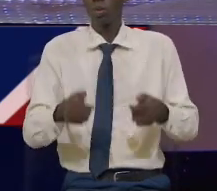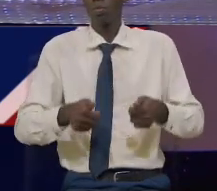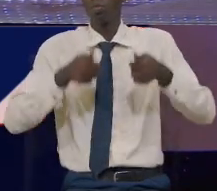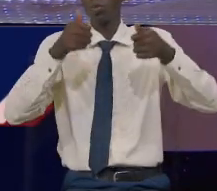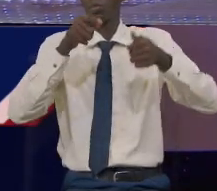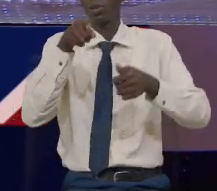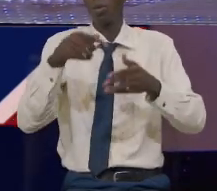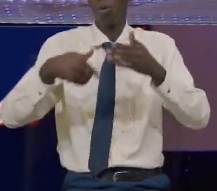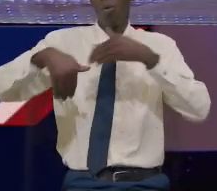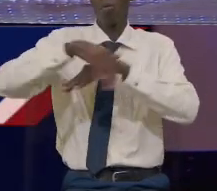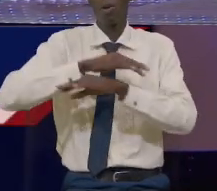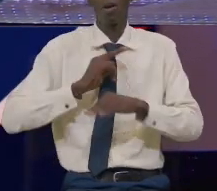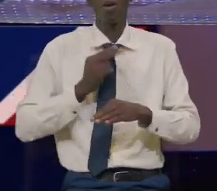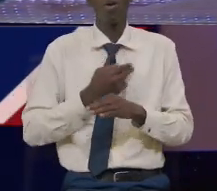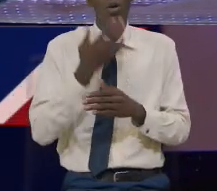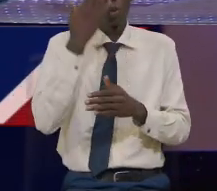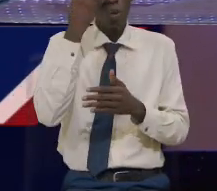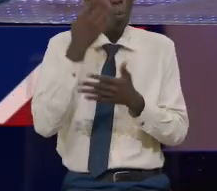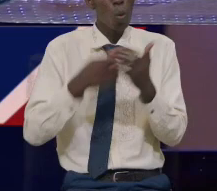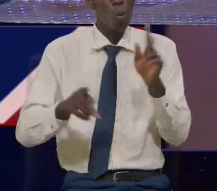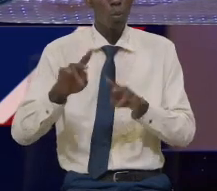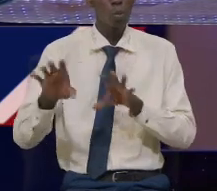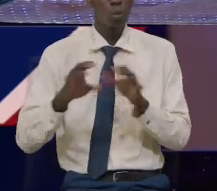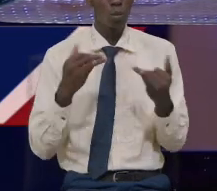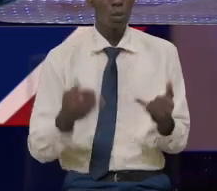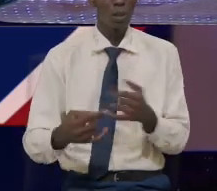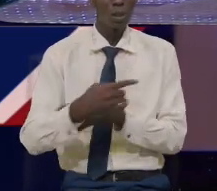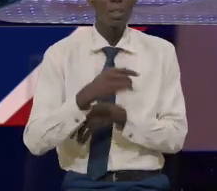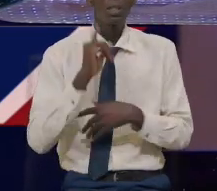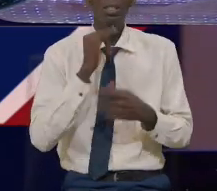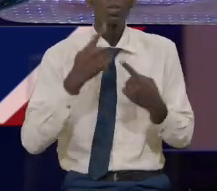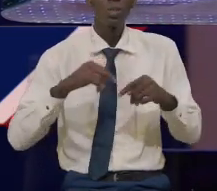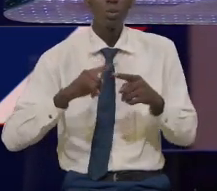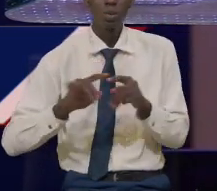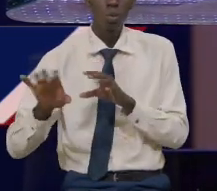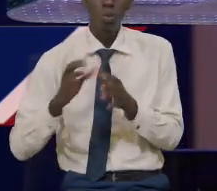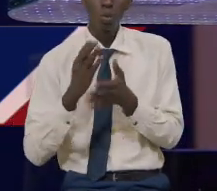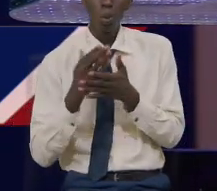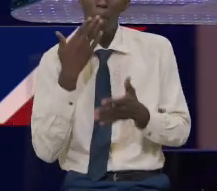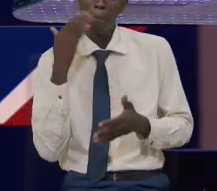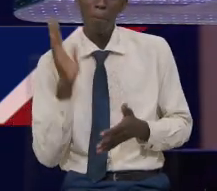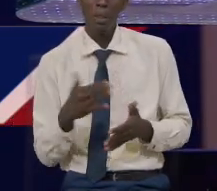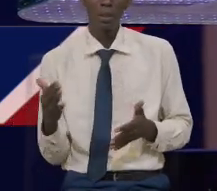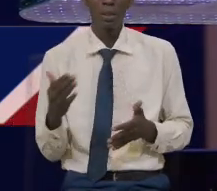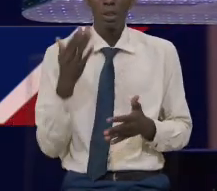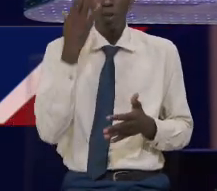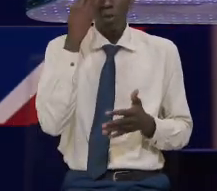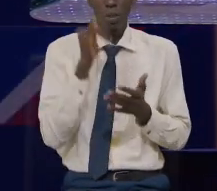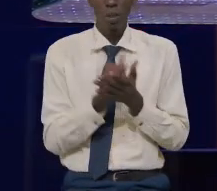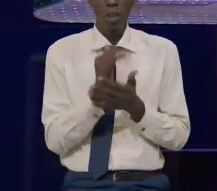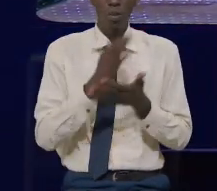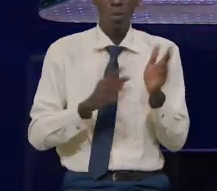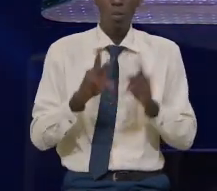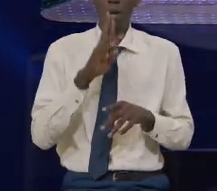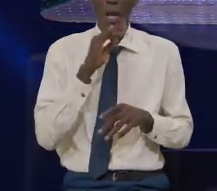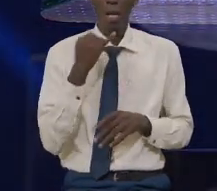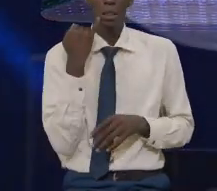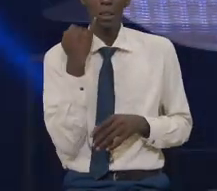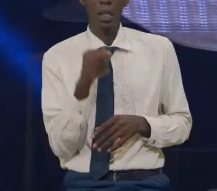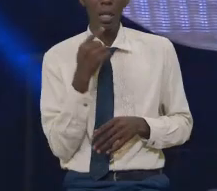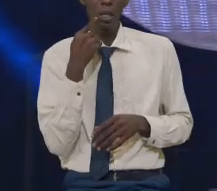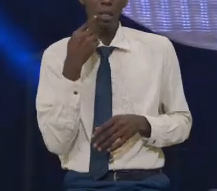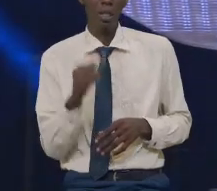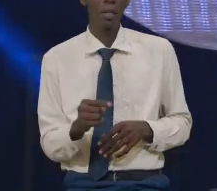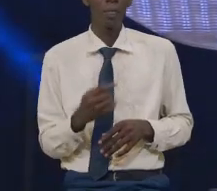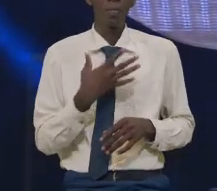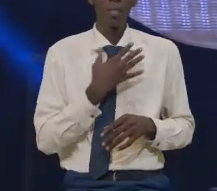do today is that they begin to cut corners. They know that, you know, the people are jealous, the people are conspiring, that,